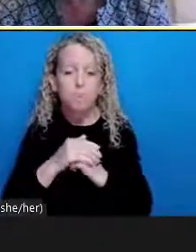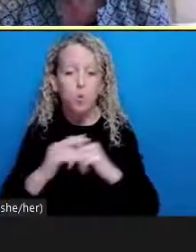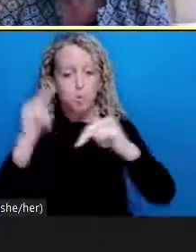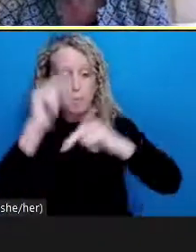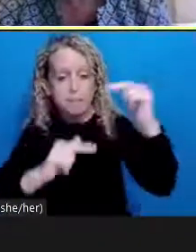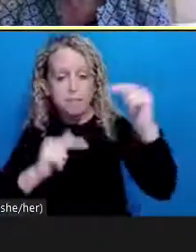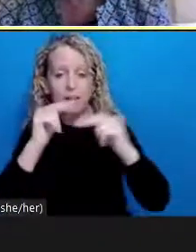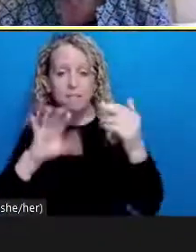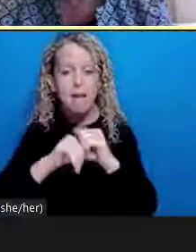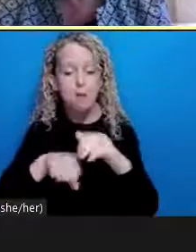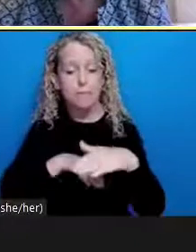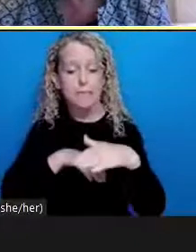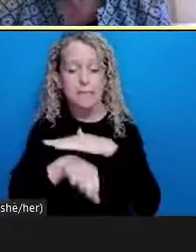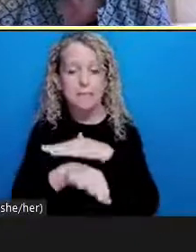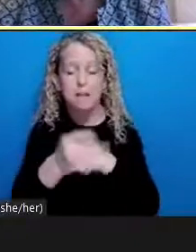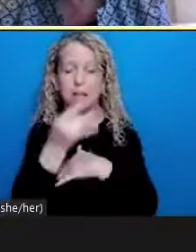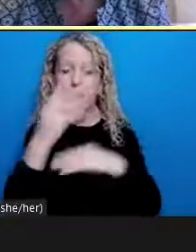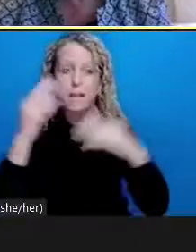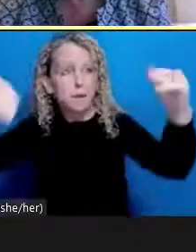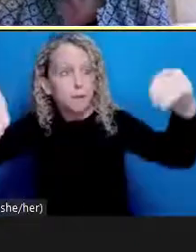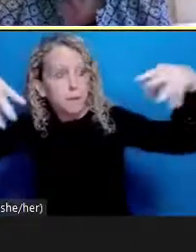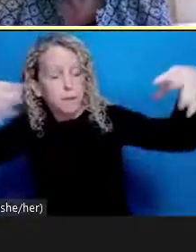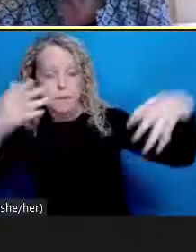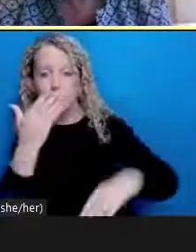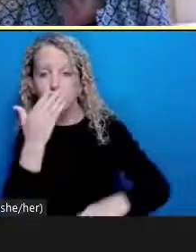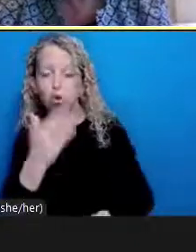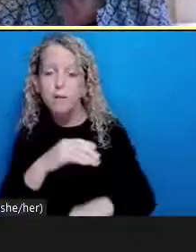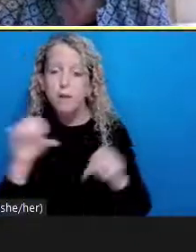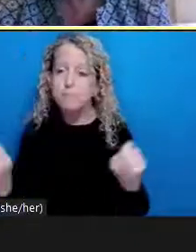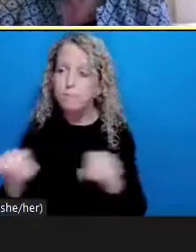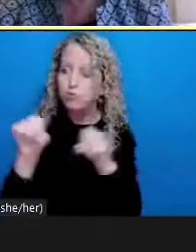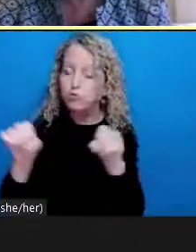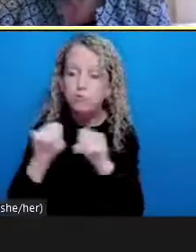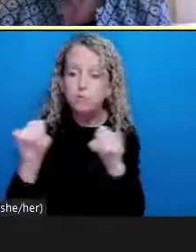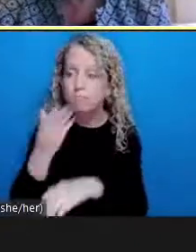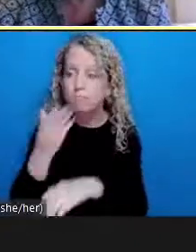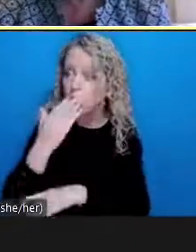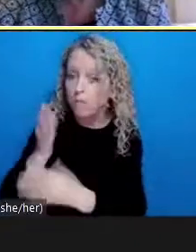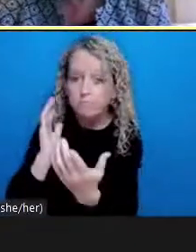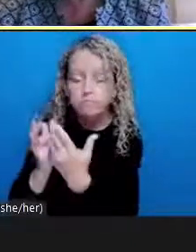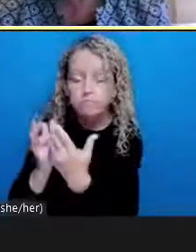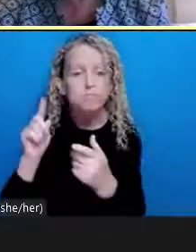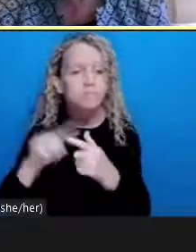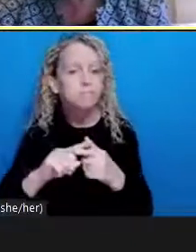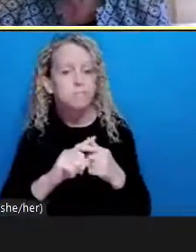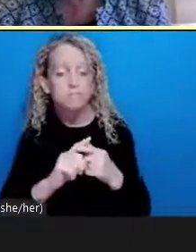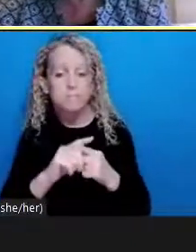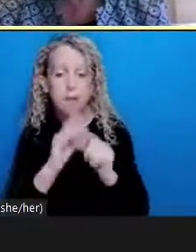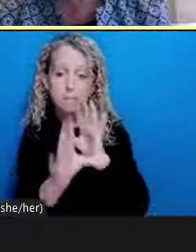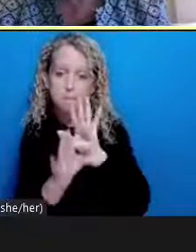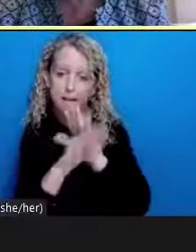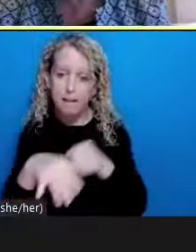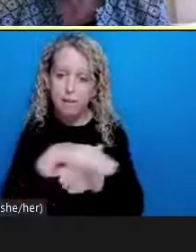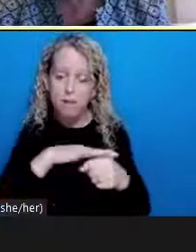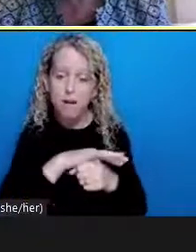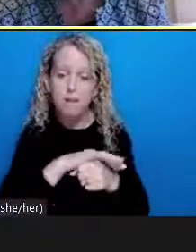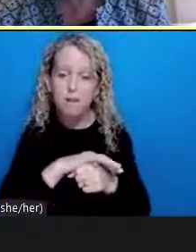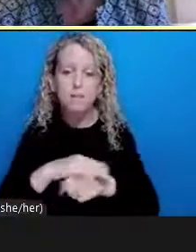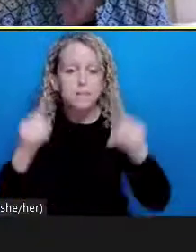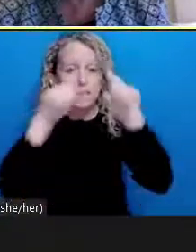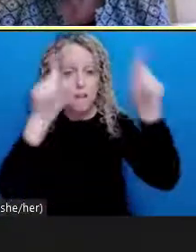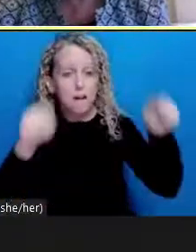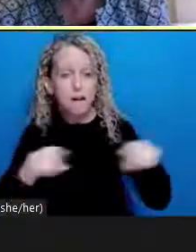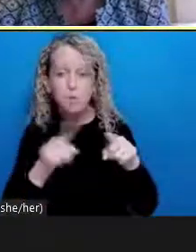being well lit, emergency systems, site selection, wayfinding, washrooms,